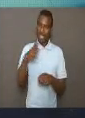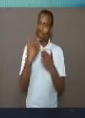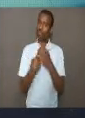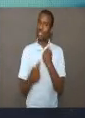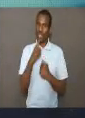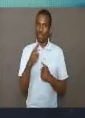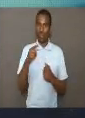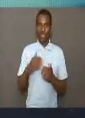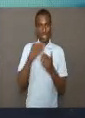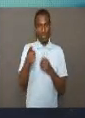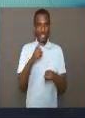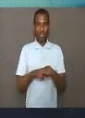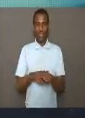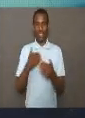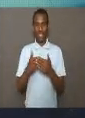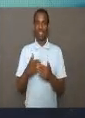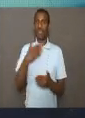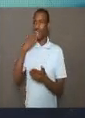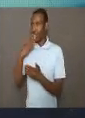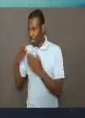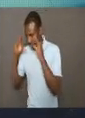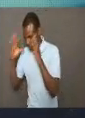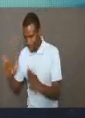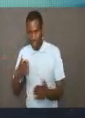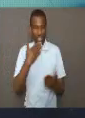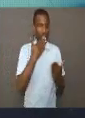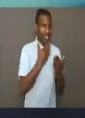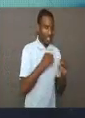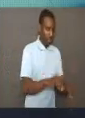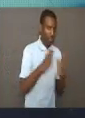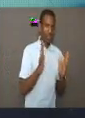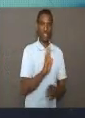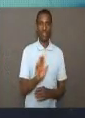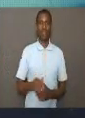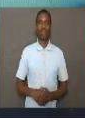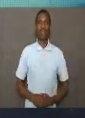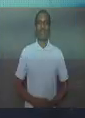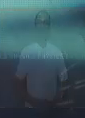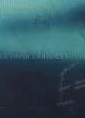Until next time, thank you, teacher. Thank you, students.